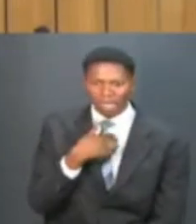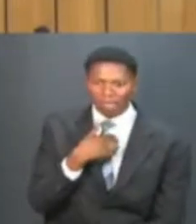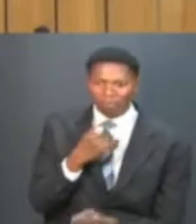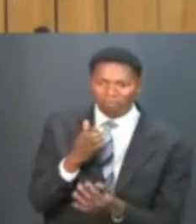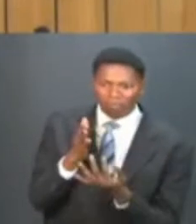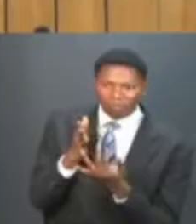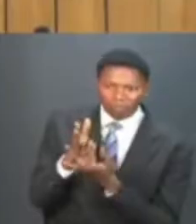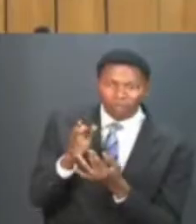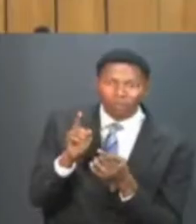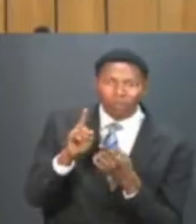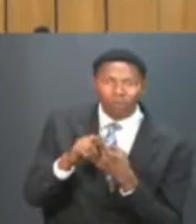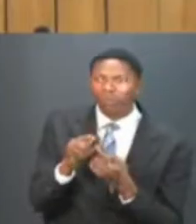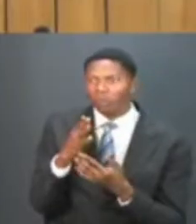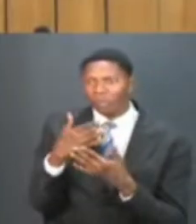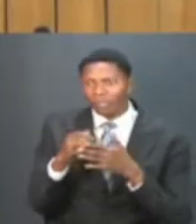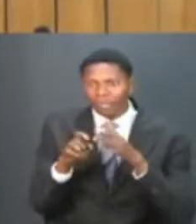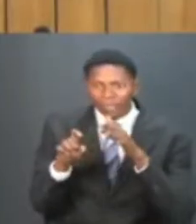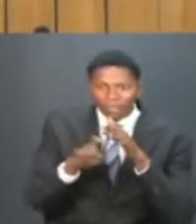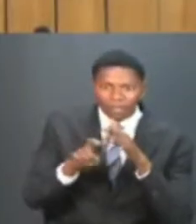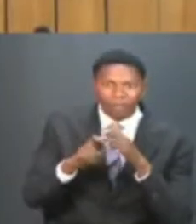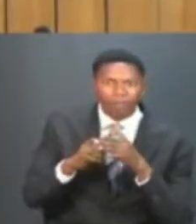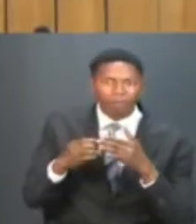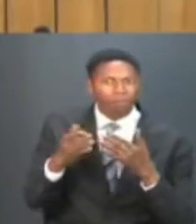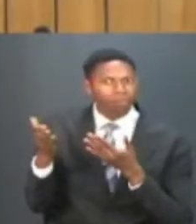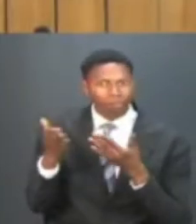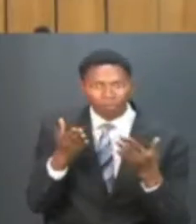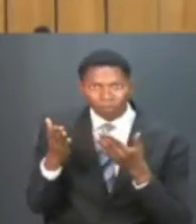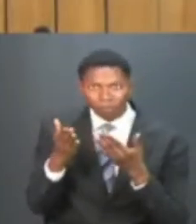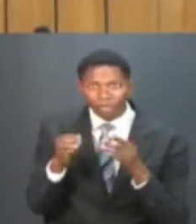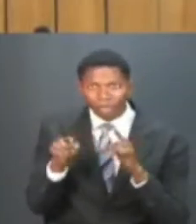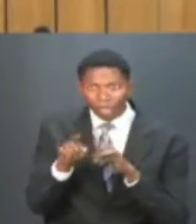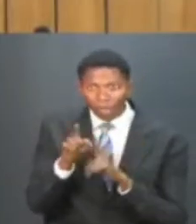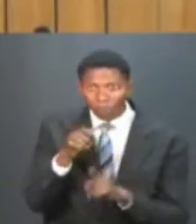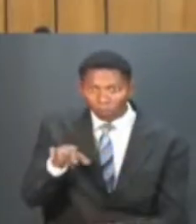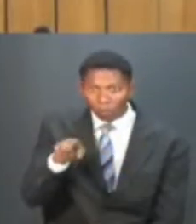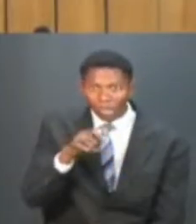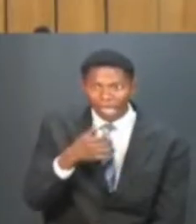screening services, and where such services exist,